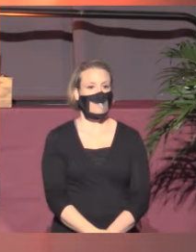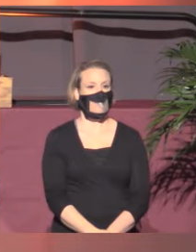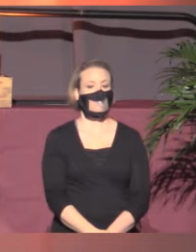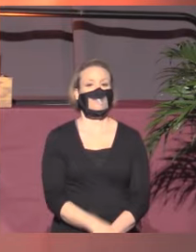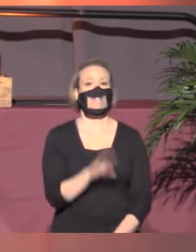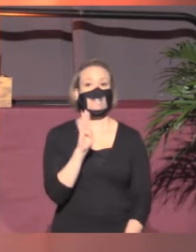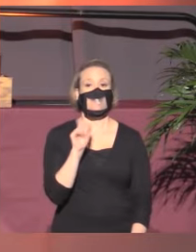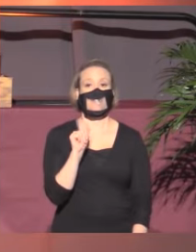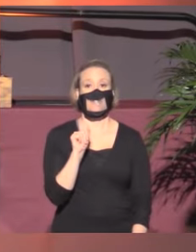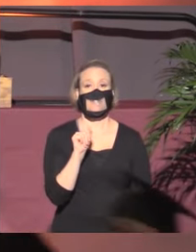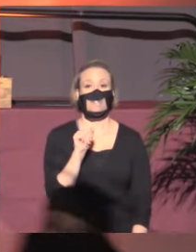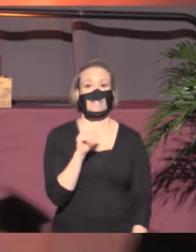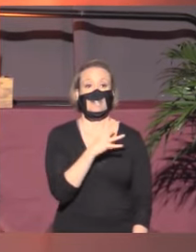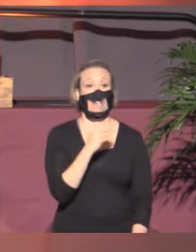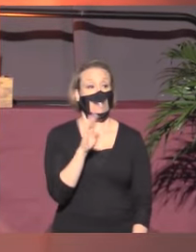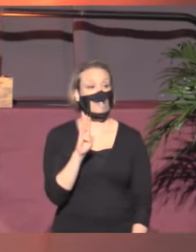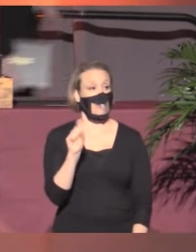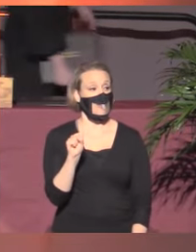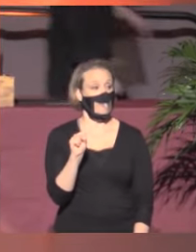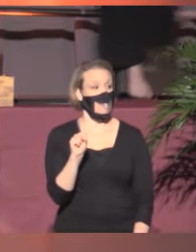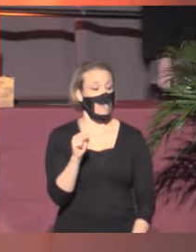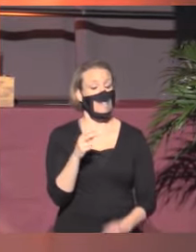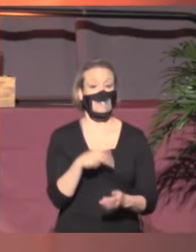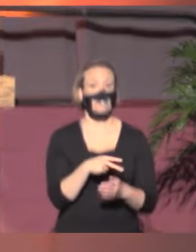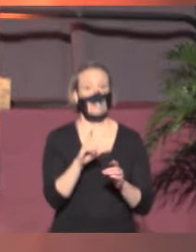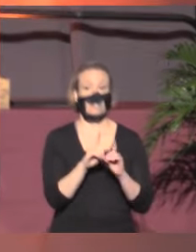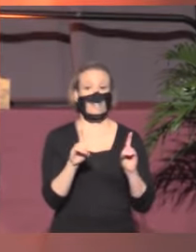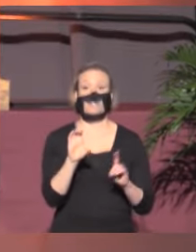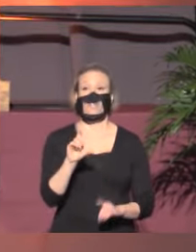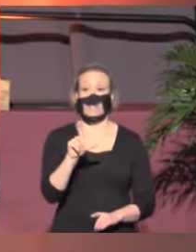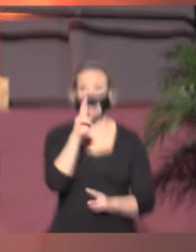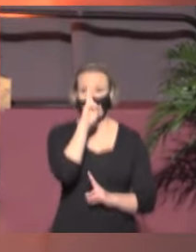Bachelor of Arts and Bachelor of Science, double degree, cum laude,